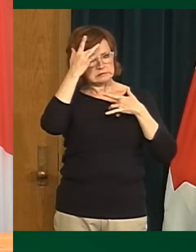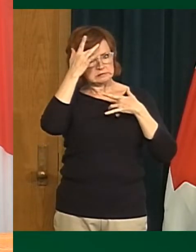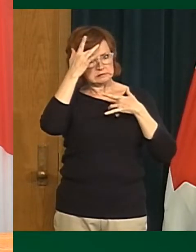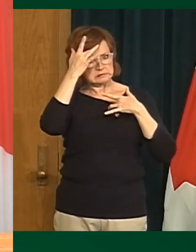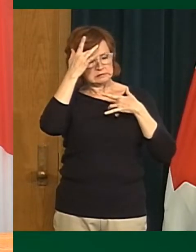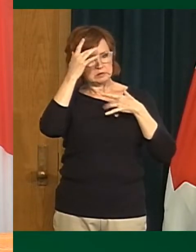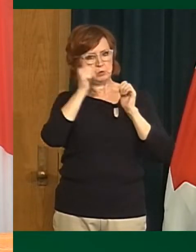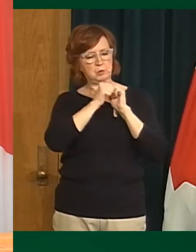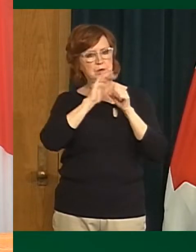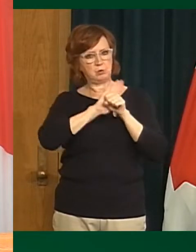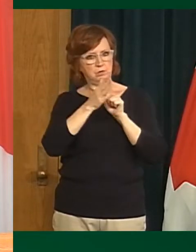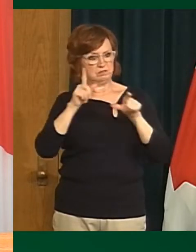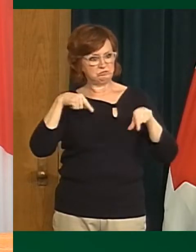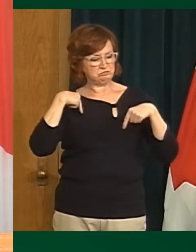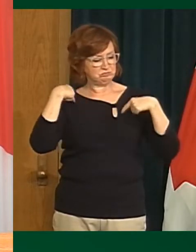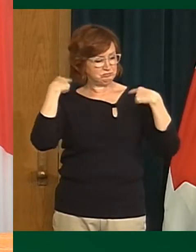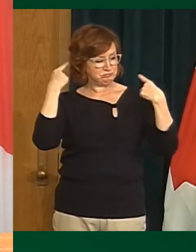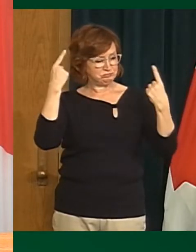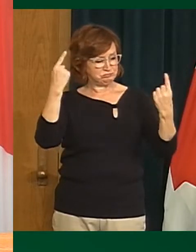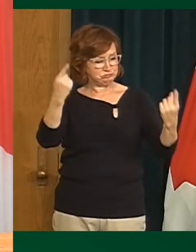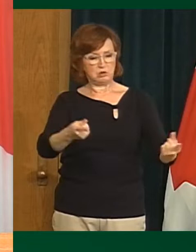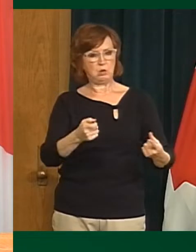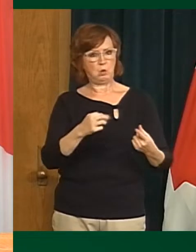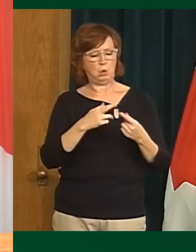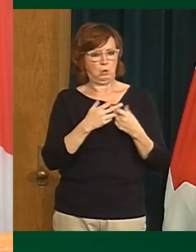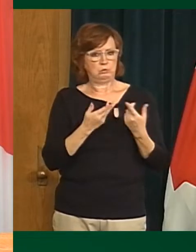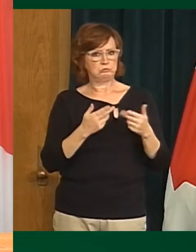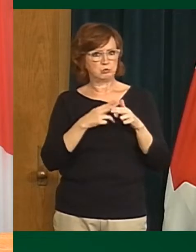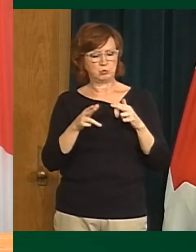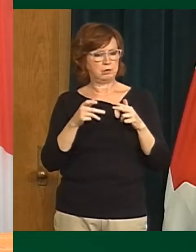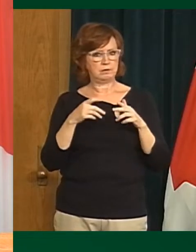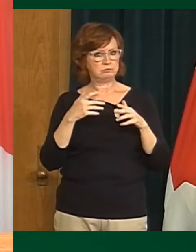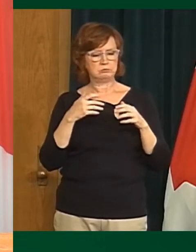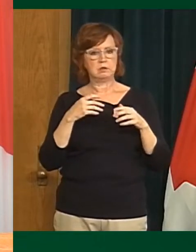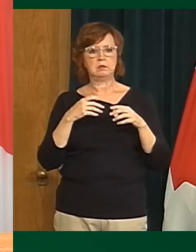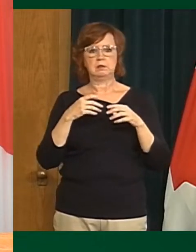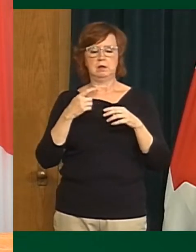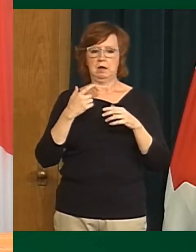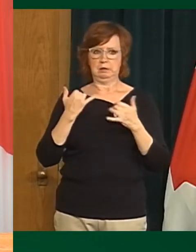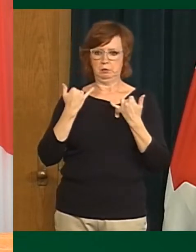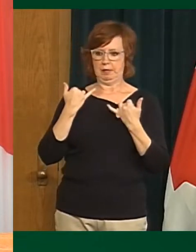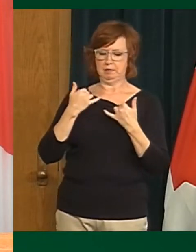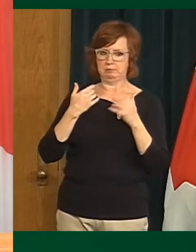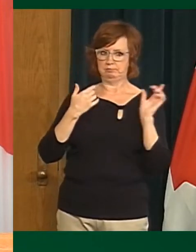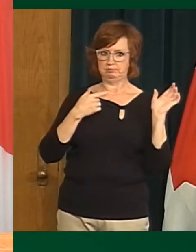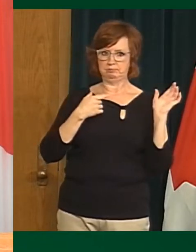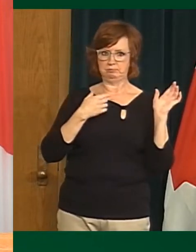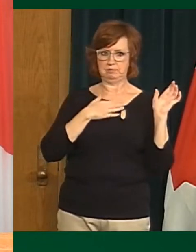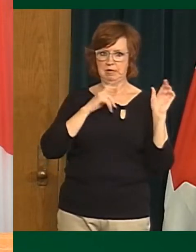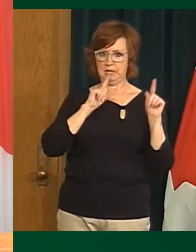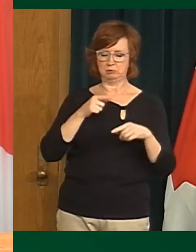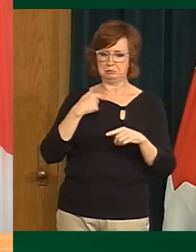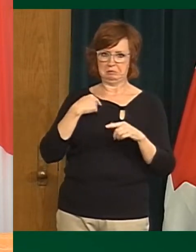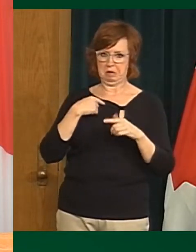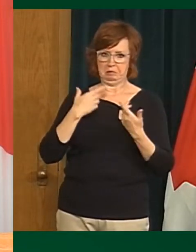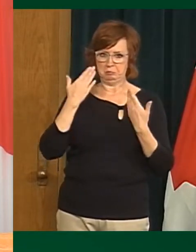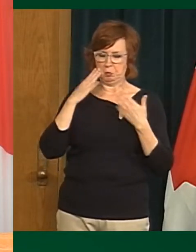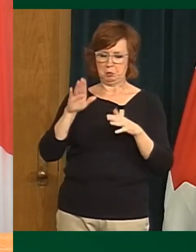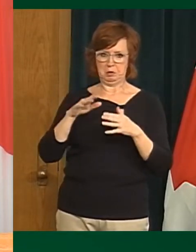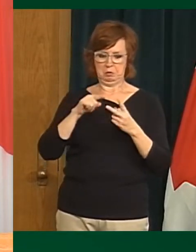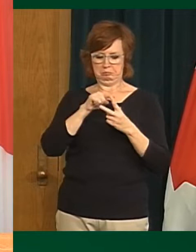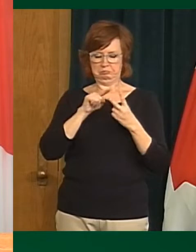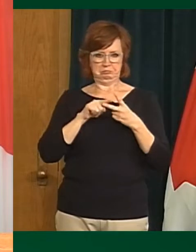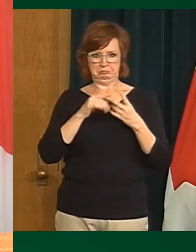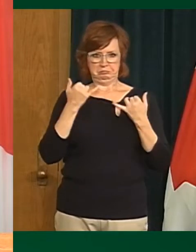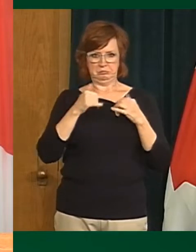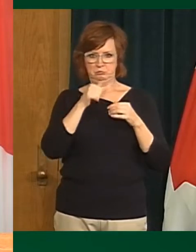I can, however, provide you a cumulative summary of people who are hospitalized. And the reason I'm doing that is that I